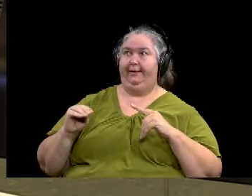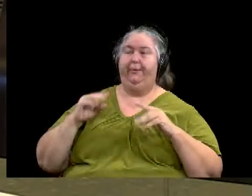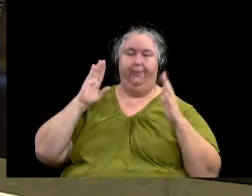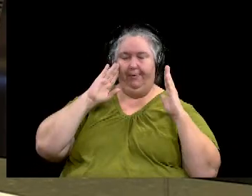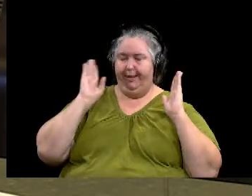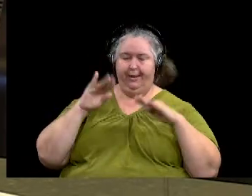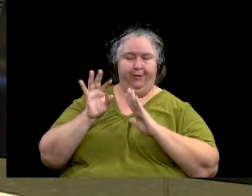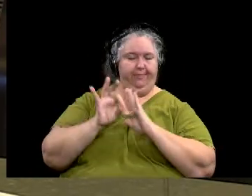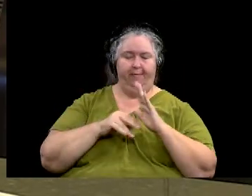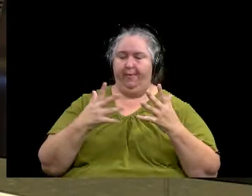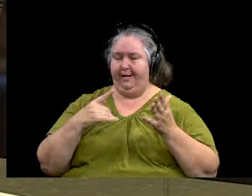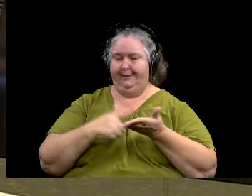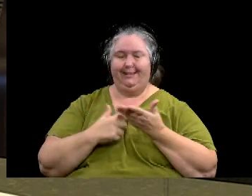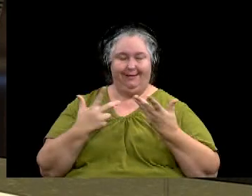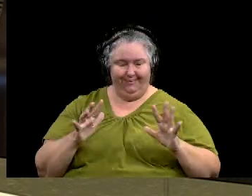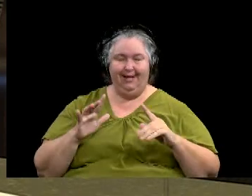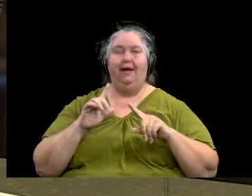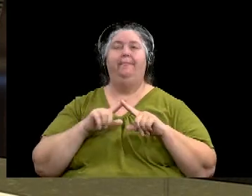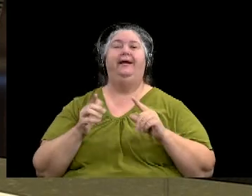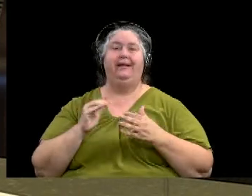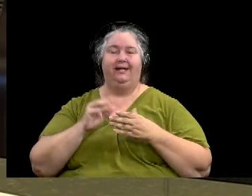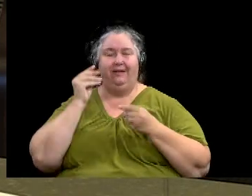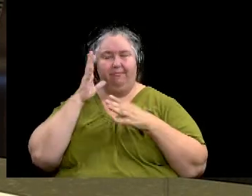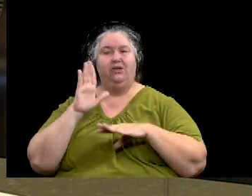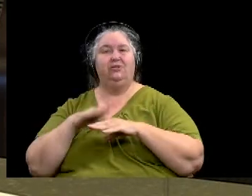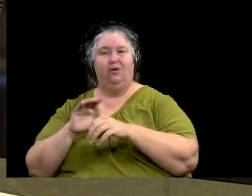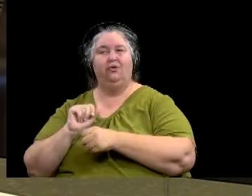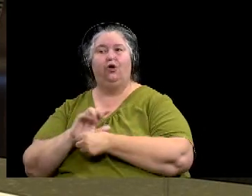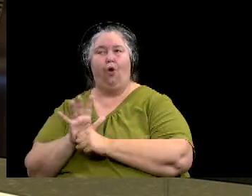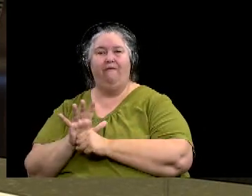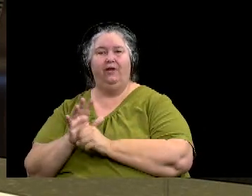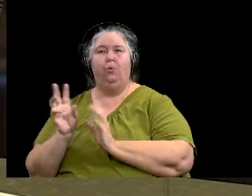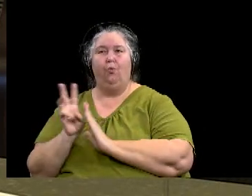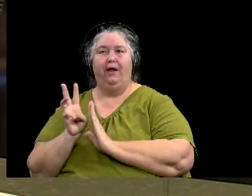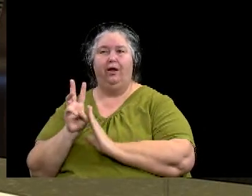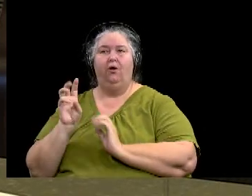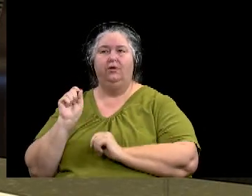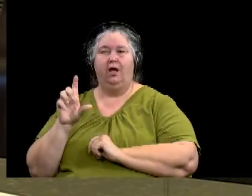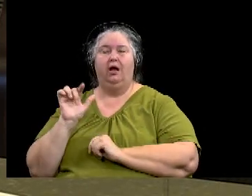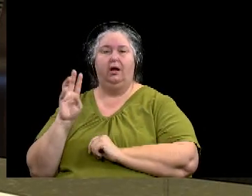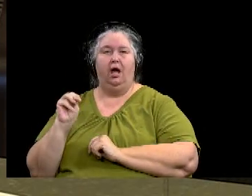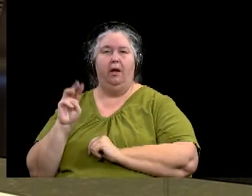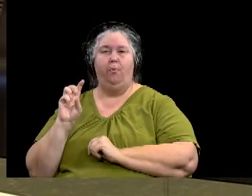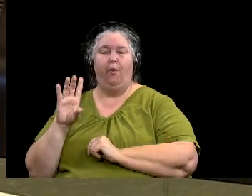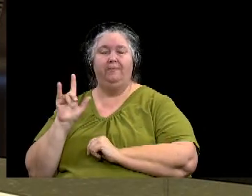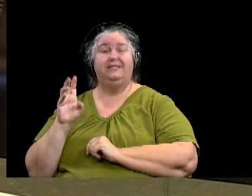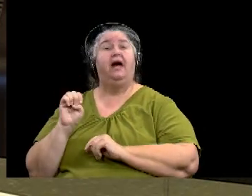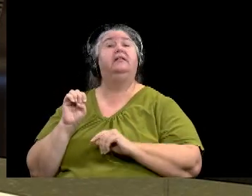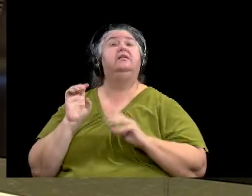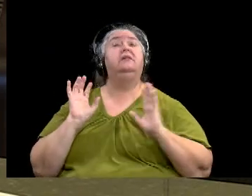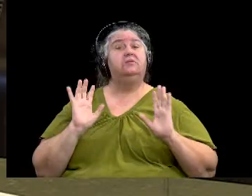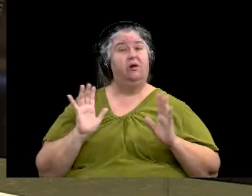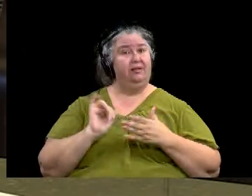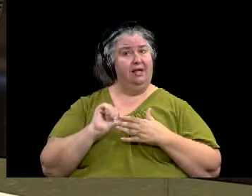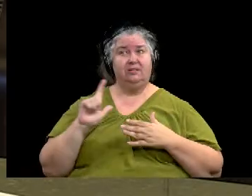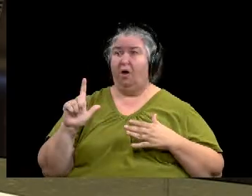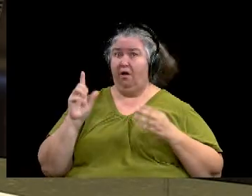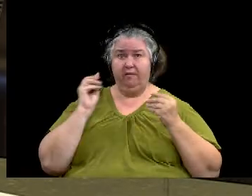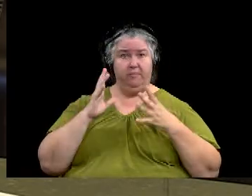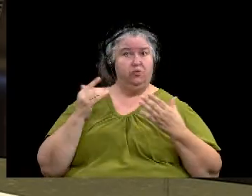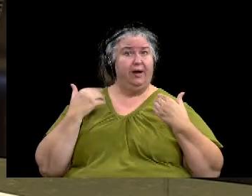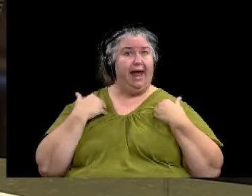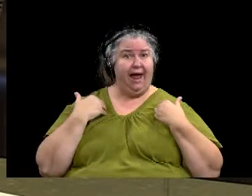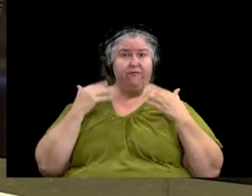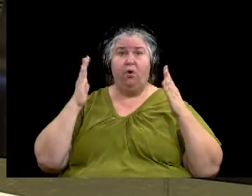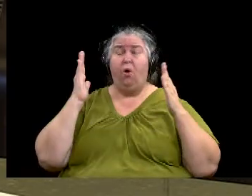on the covidwaco.com website too. So that's all that information we have. We hope you've learned from this. Be